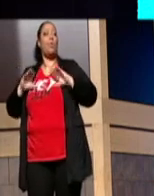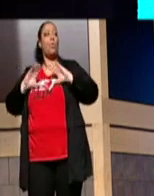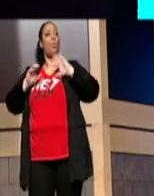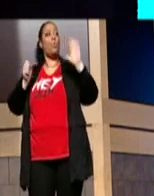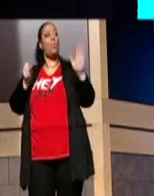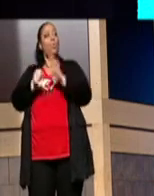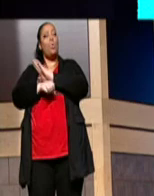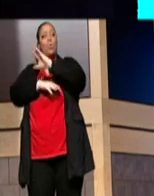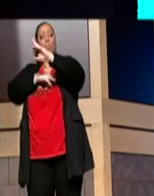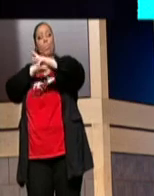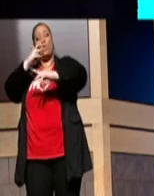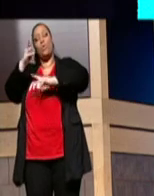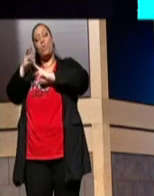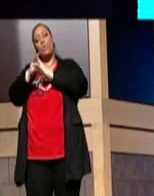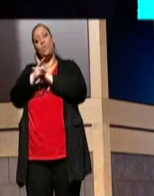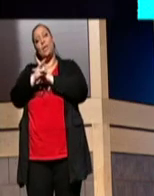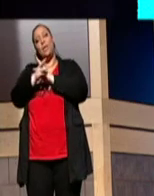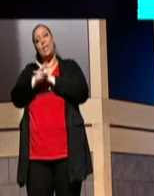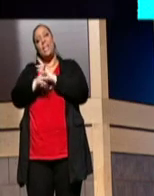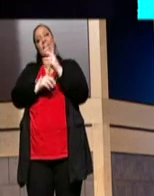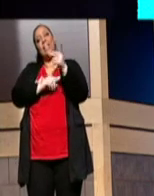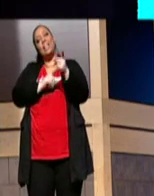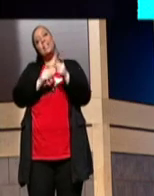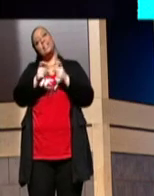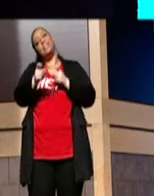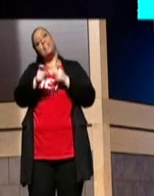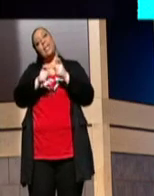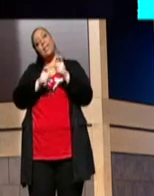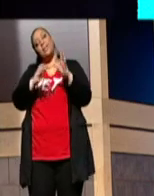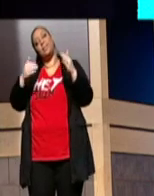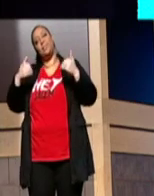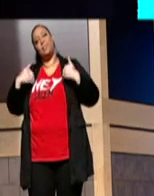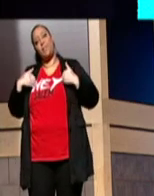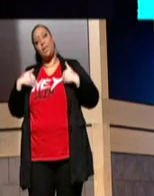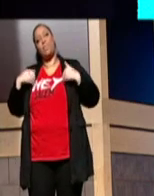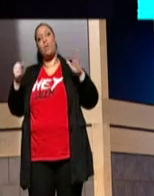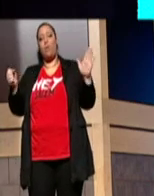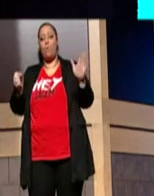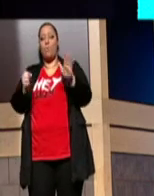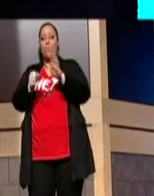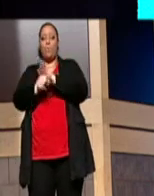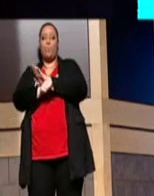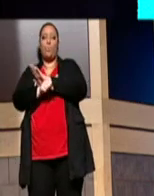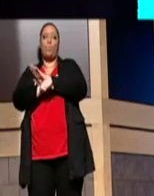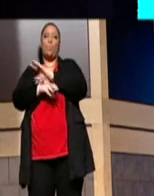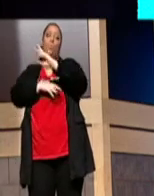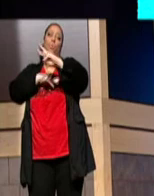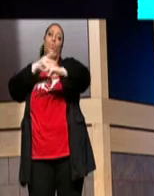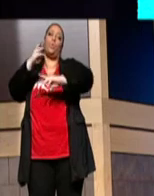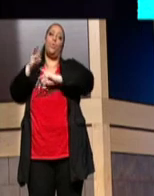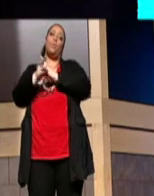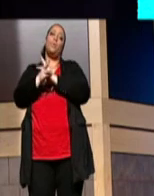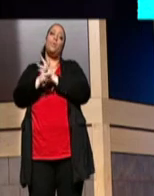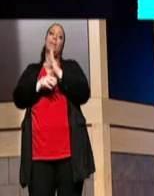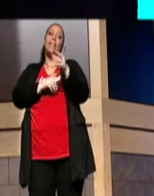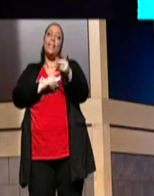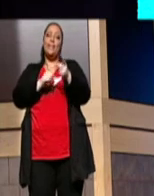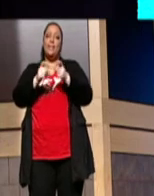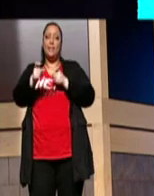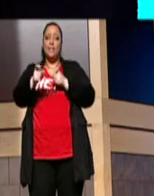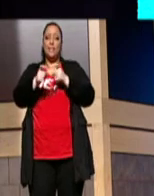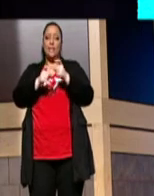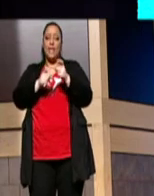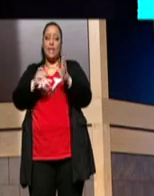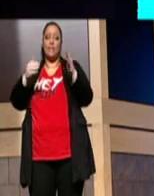the whole world in his hands. He's got the whole world